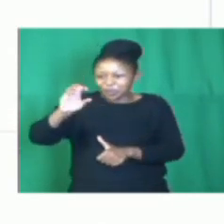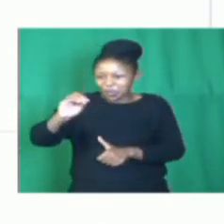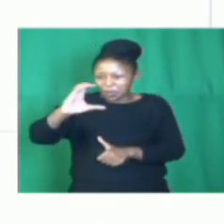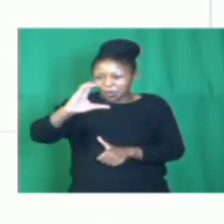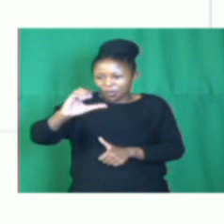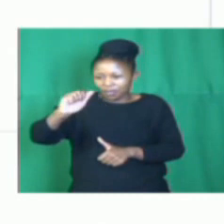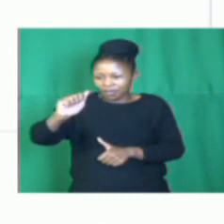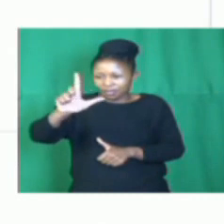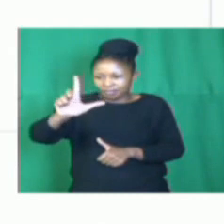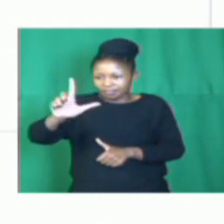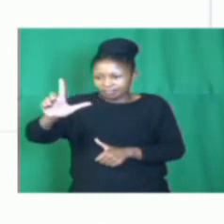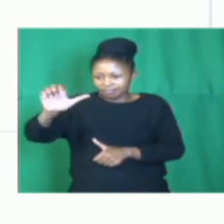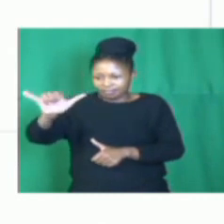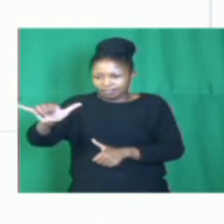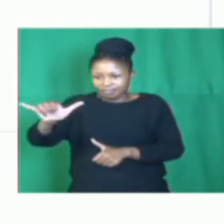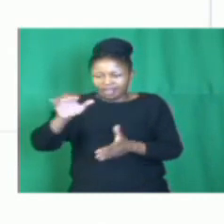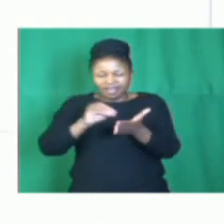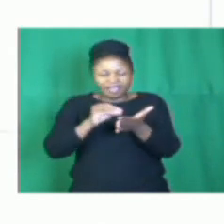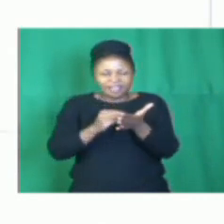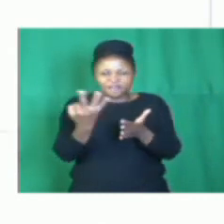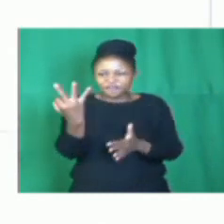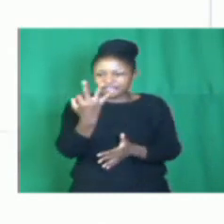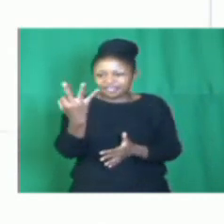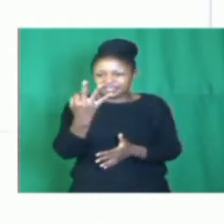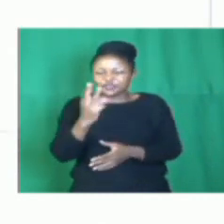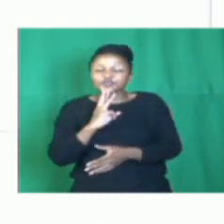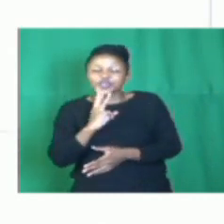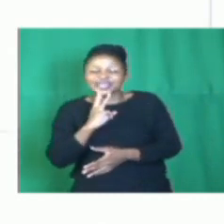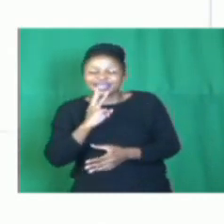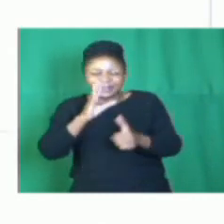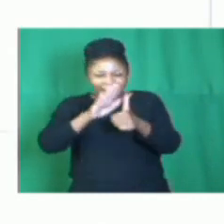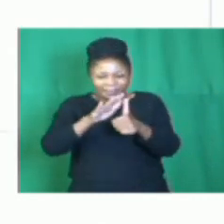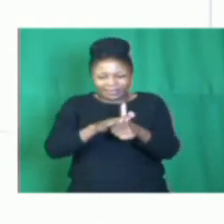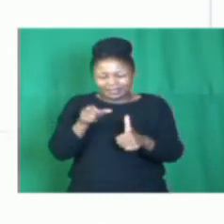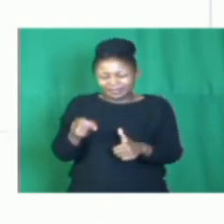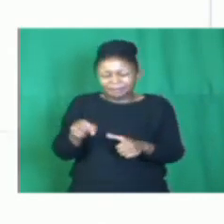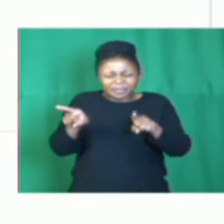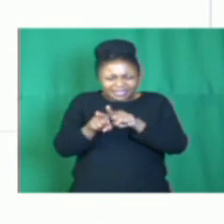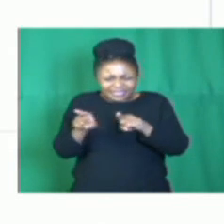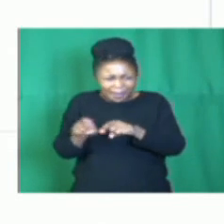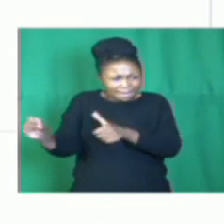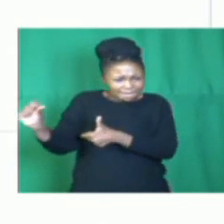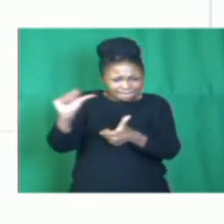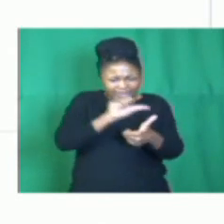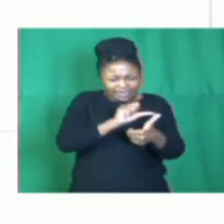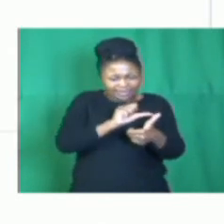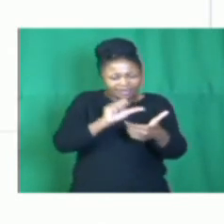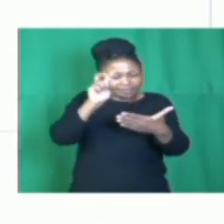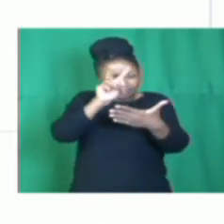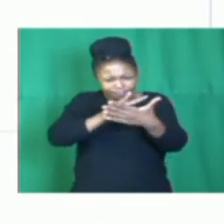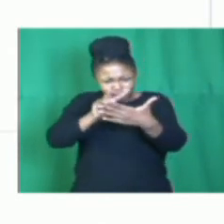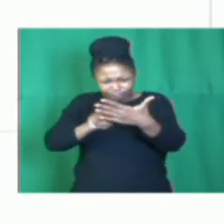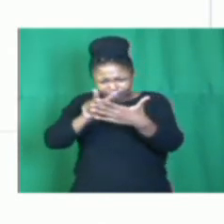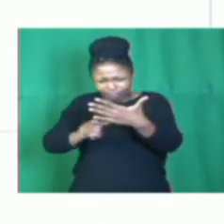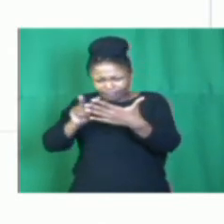the question. So now we go to the scenario which we want to believe we picked it from the text.